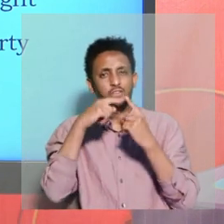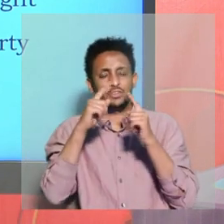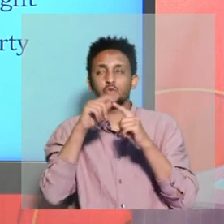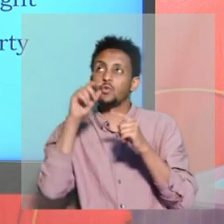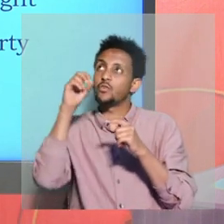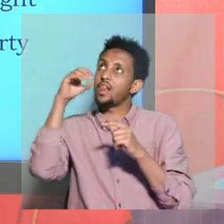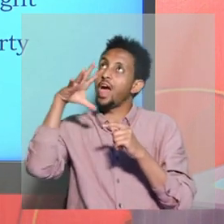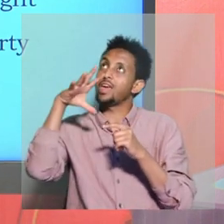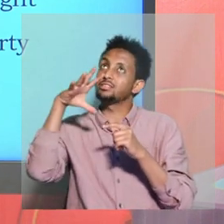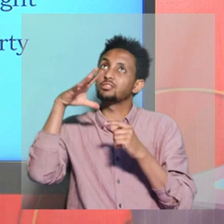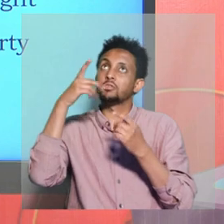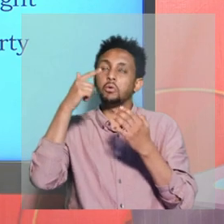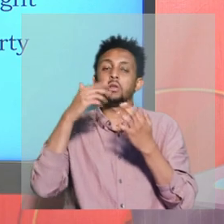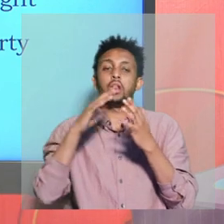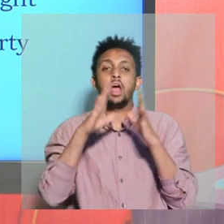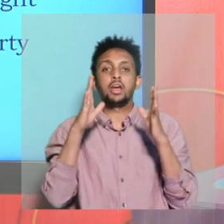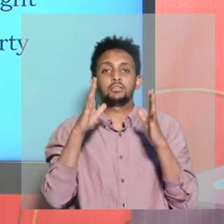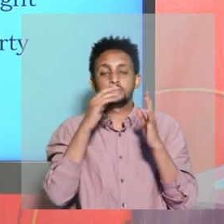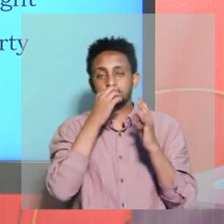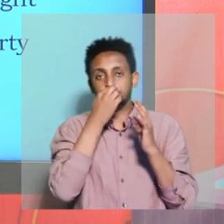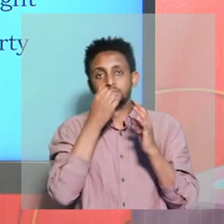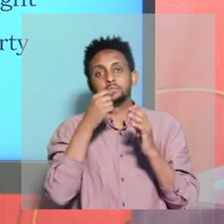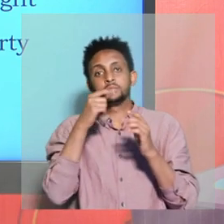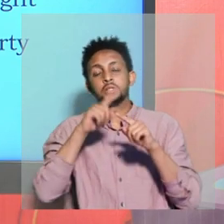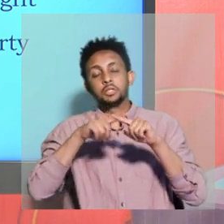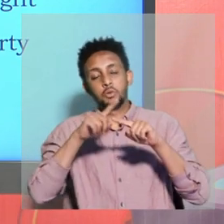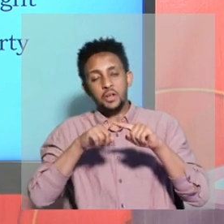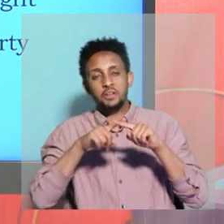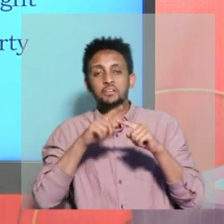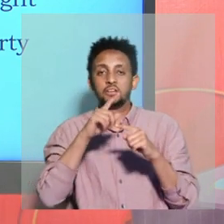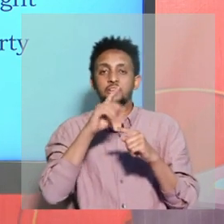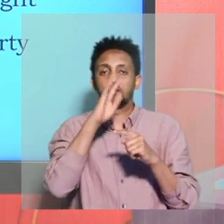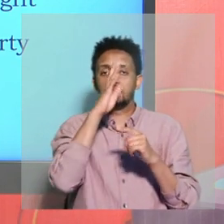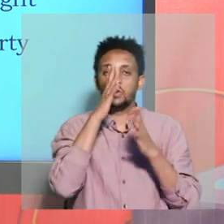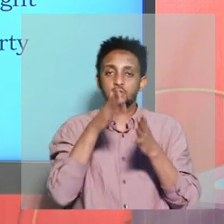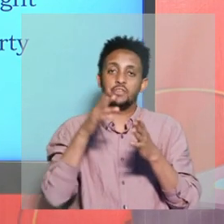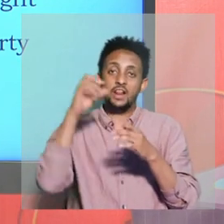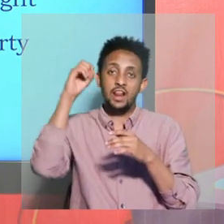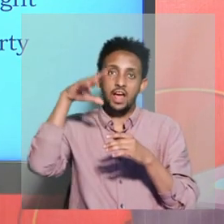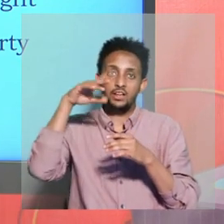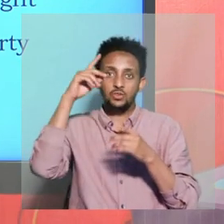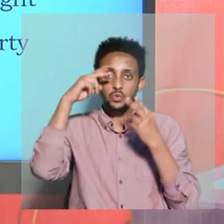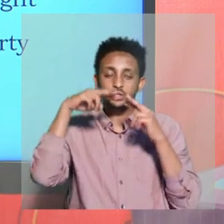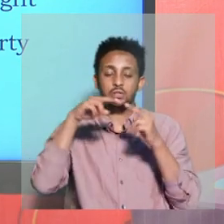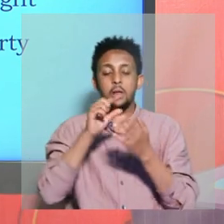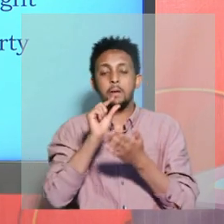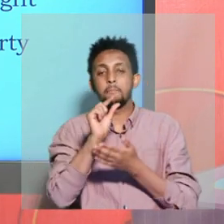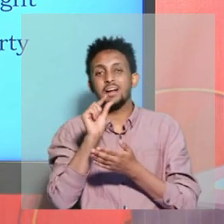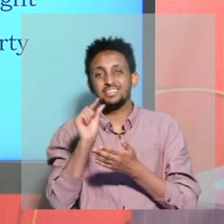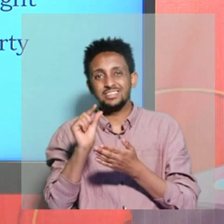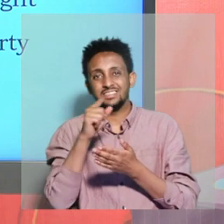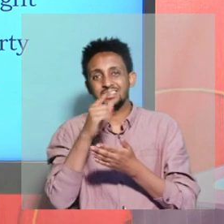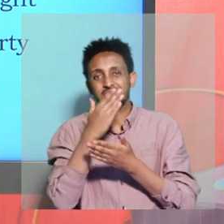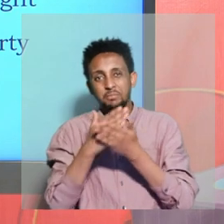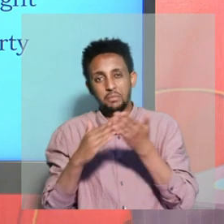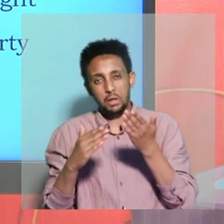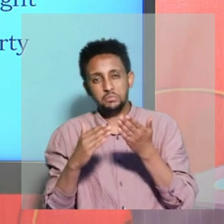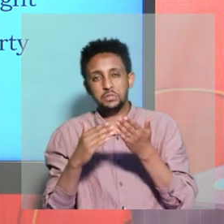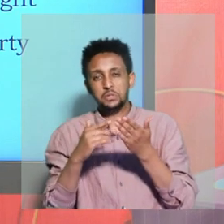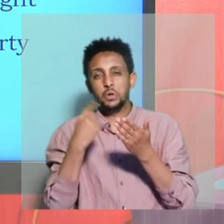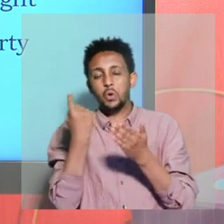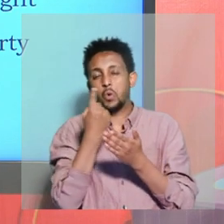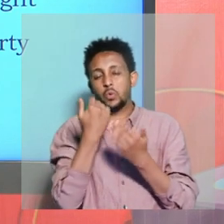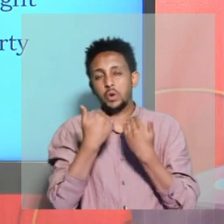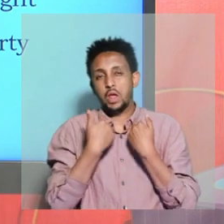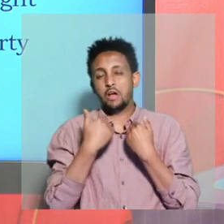light. Since the era of Greek philosophers, light is considered to be particles. Sometimes they are considered to be only